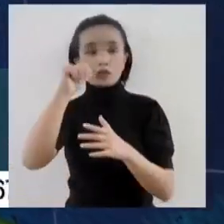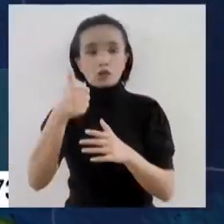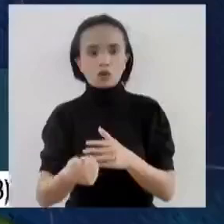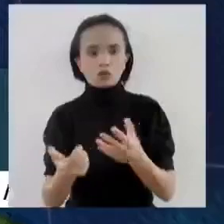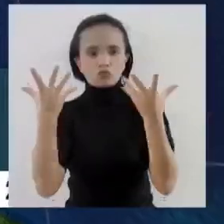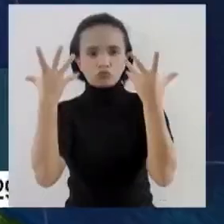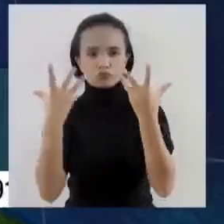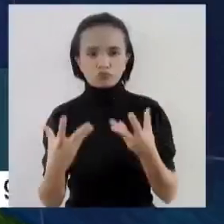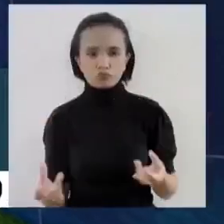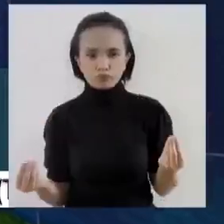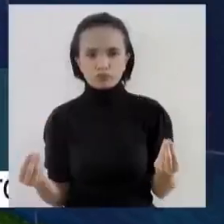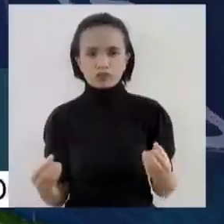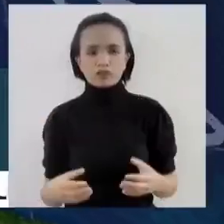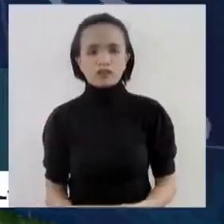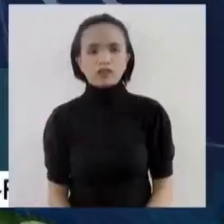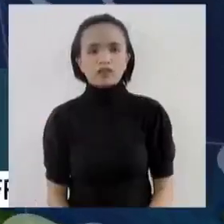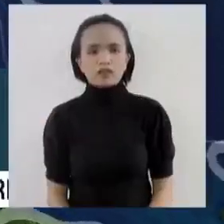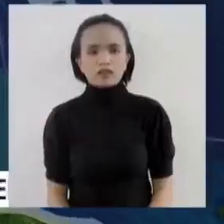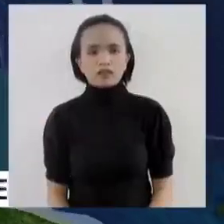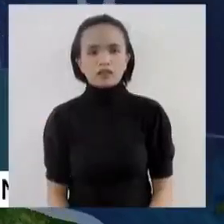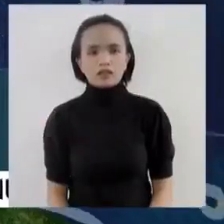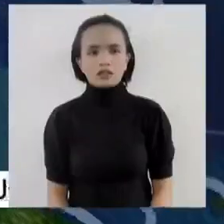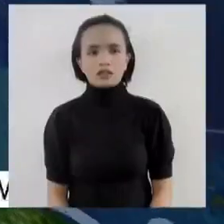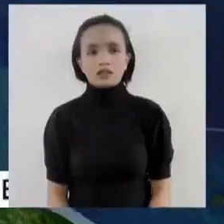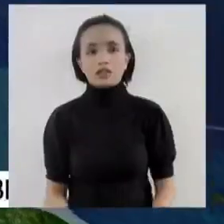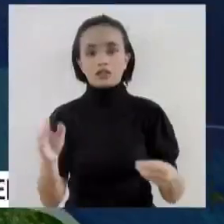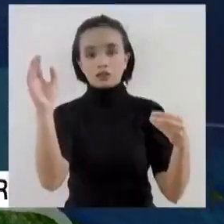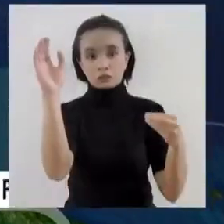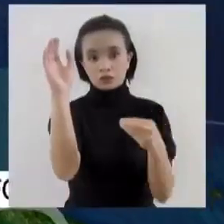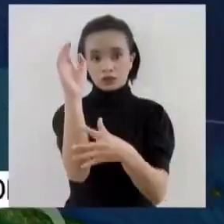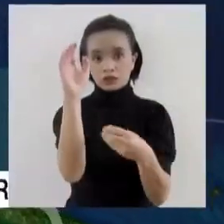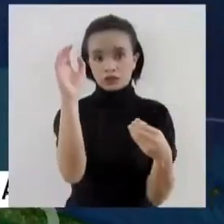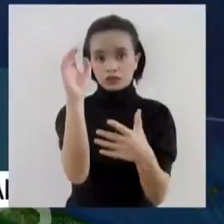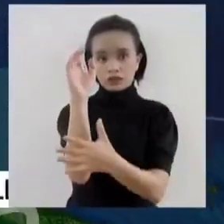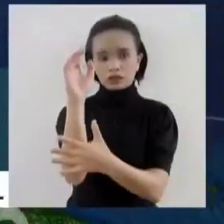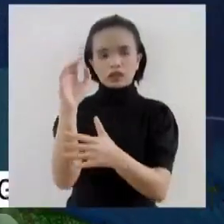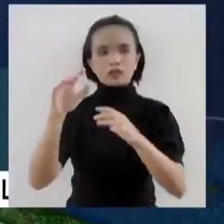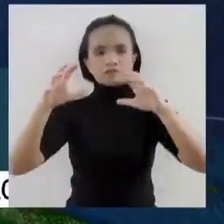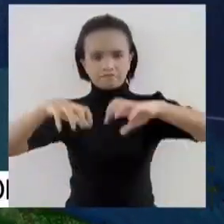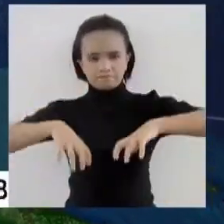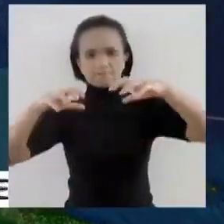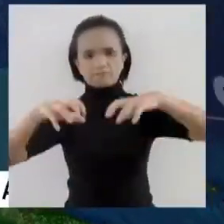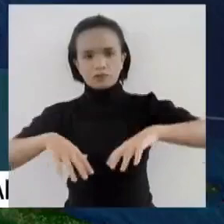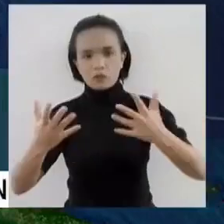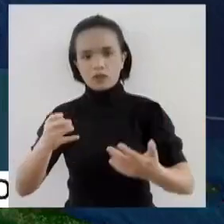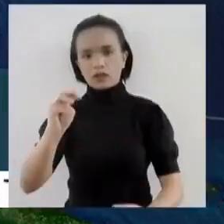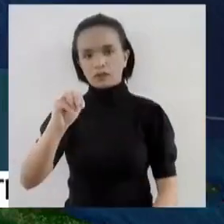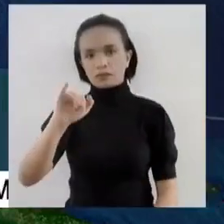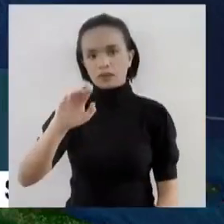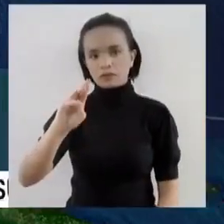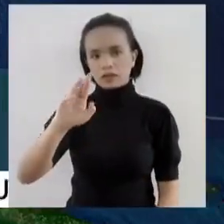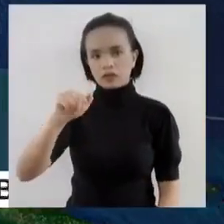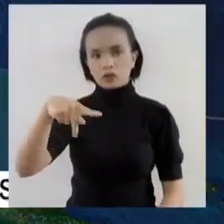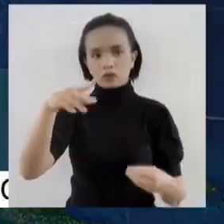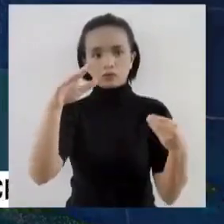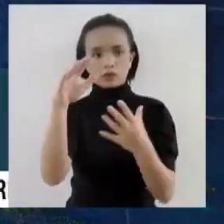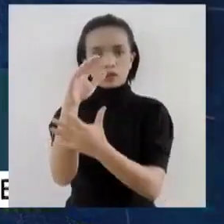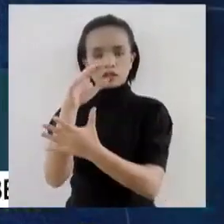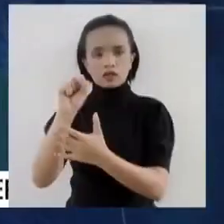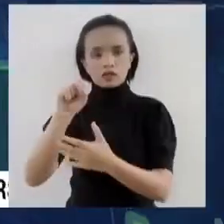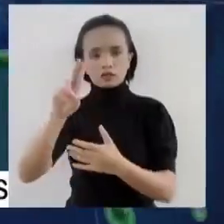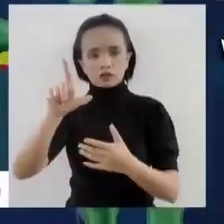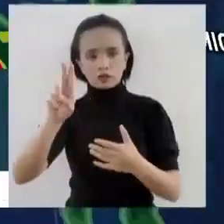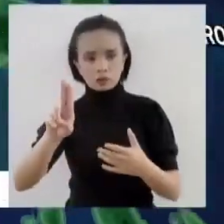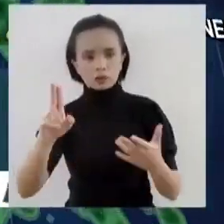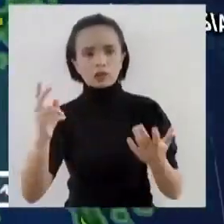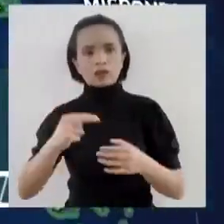makes contact with Mindanao. Its rougher extension, however, will bring scattered rains over Mimaropa, Visayas, Sulu Archipelago, northern